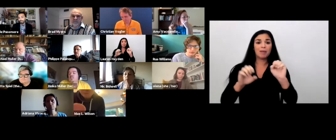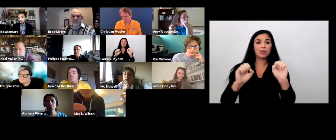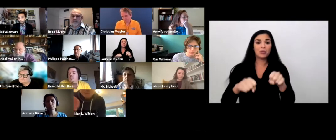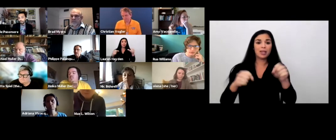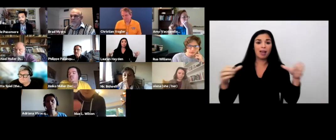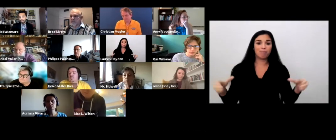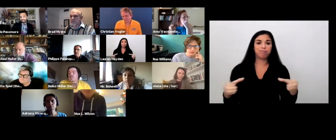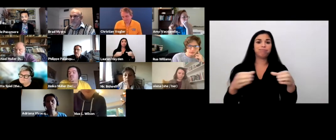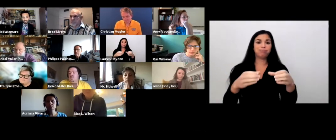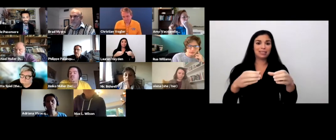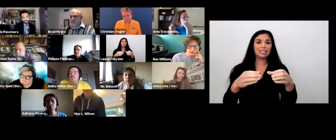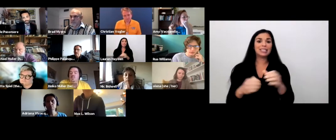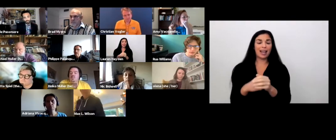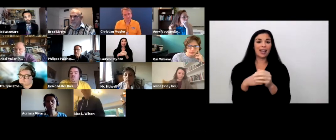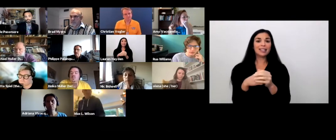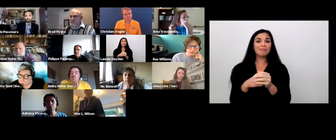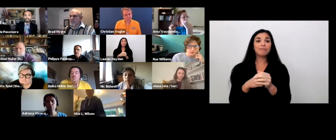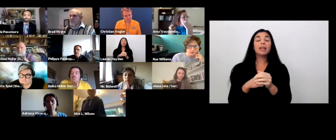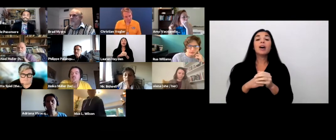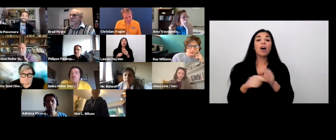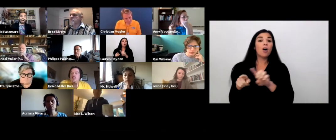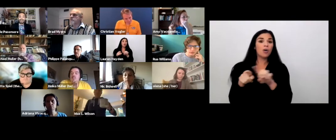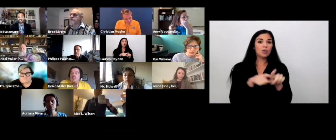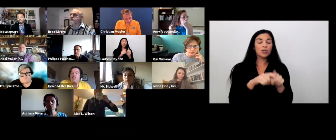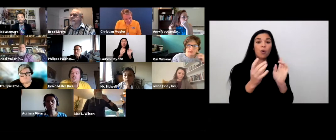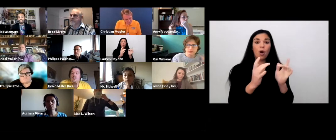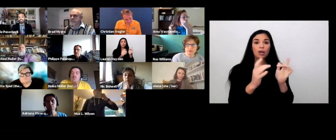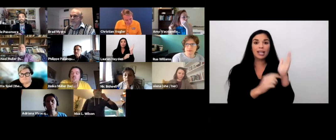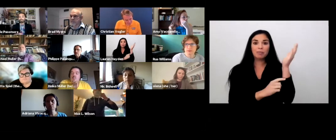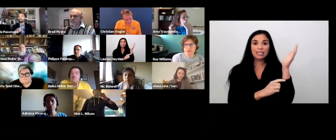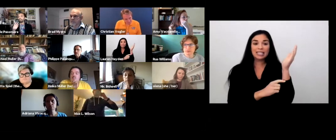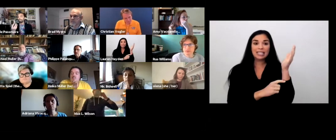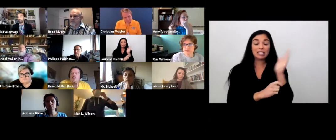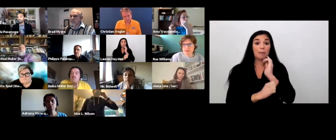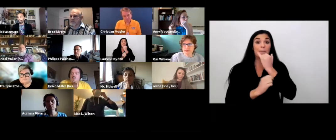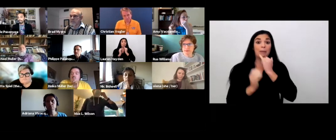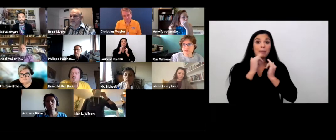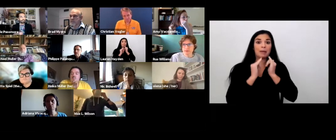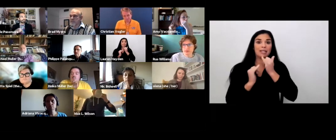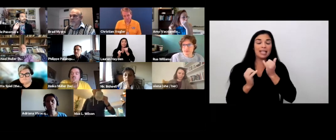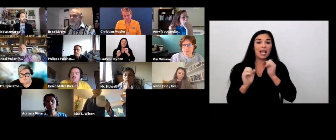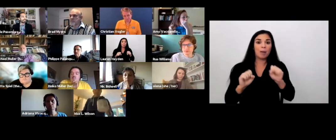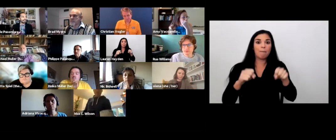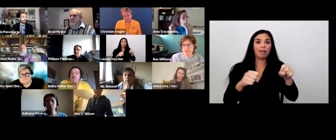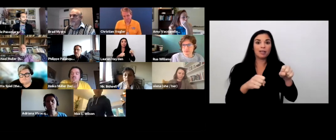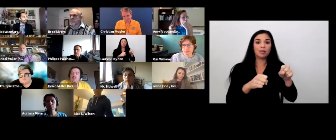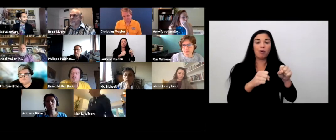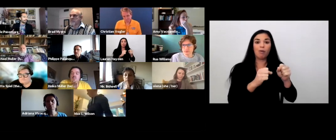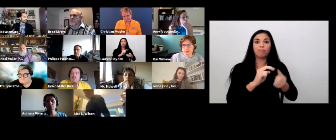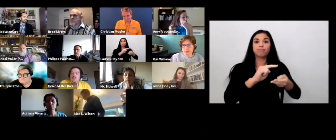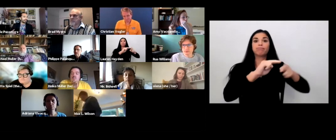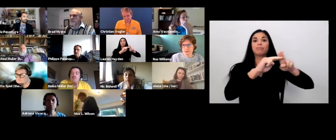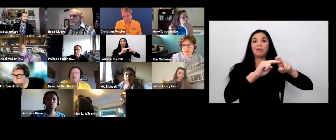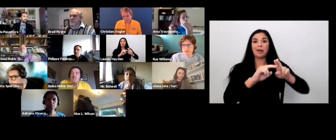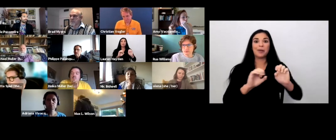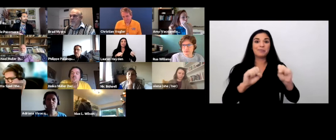that are associated with online presentations. The cost of making a mistake is higher when touch points are fewer. If things have to be recorded.